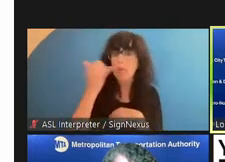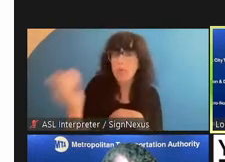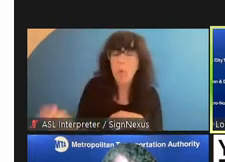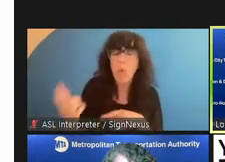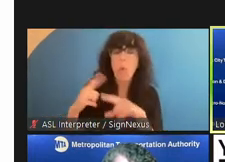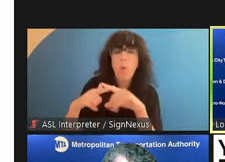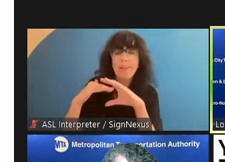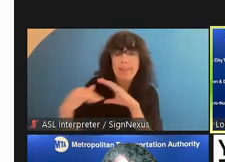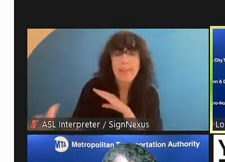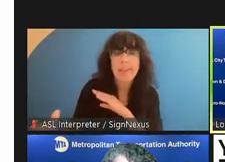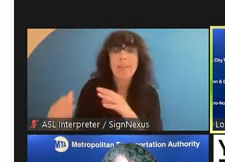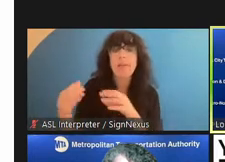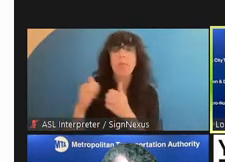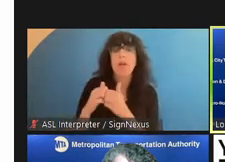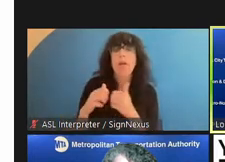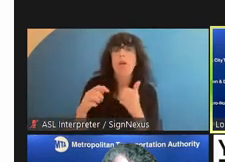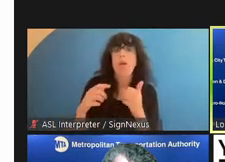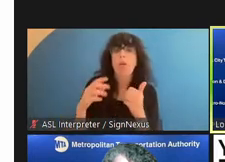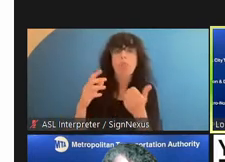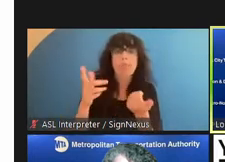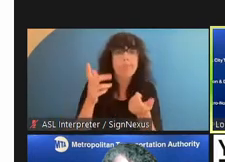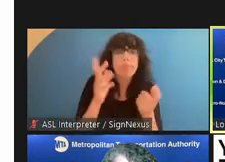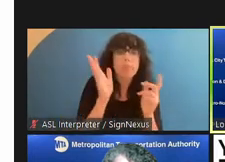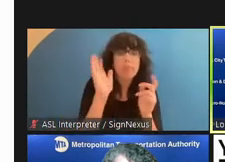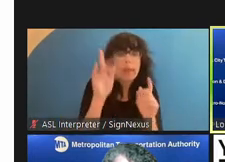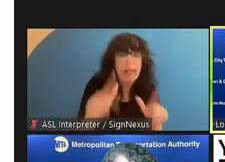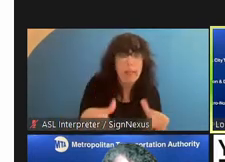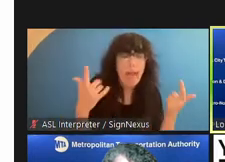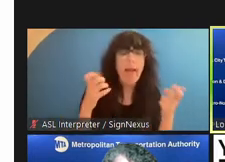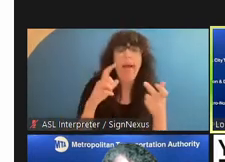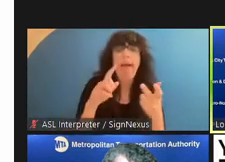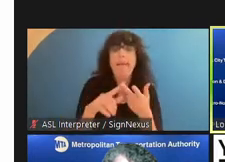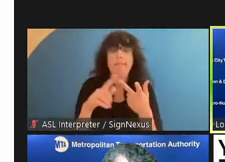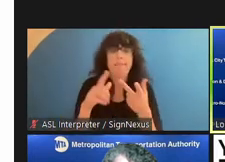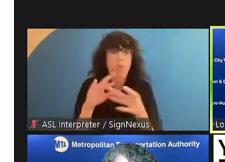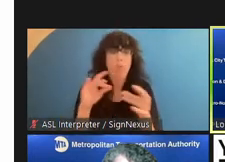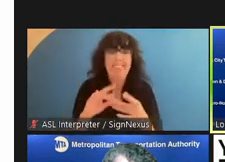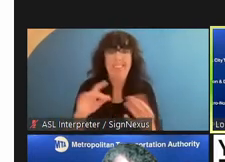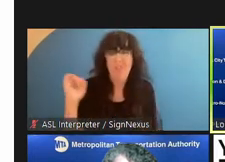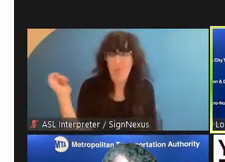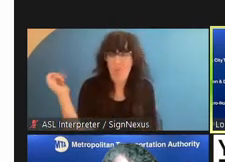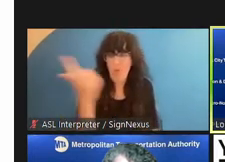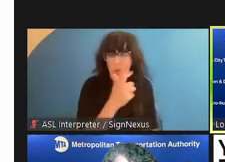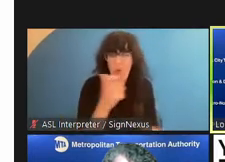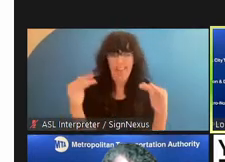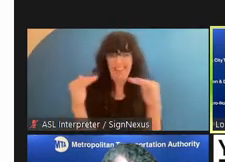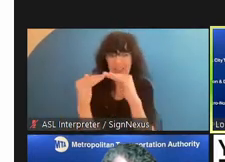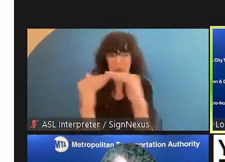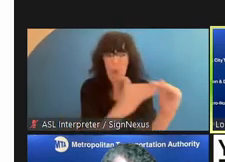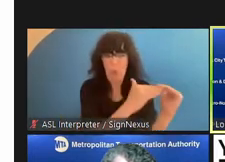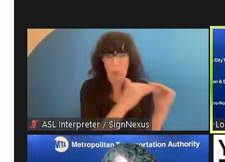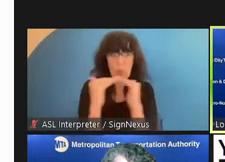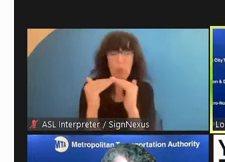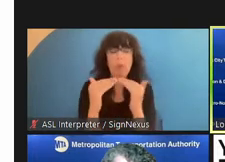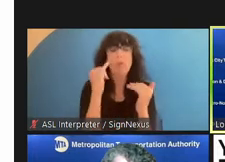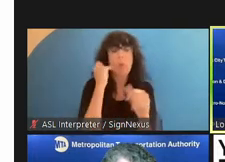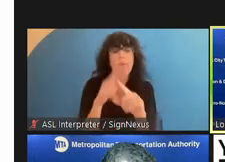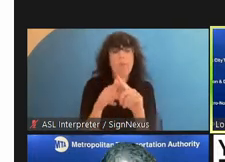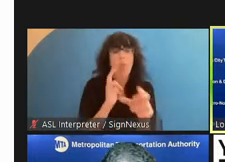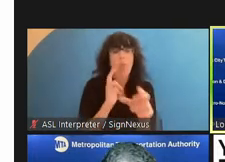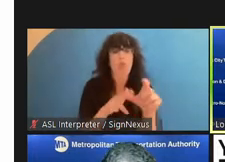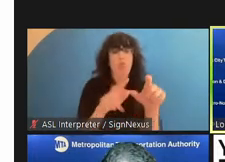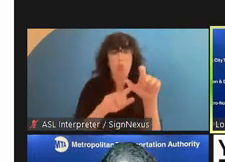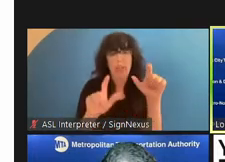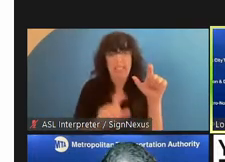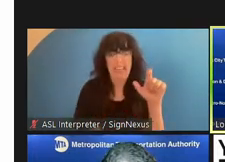form or verbally at a hearing will be considered equally and carry the same weight if you have joined the zoom under a name that is